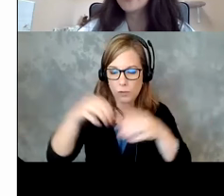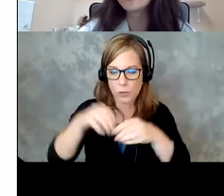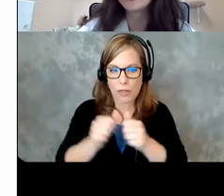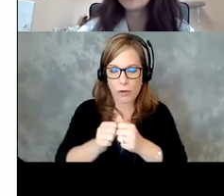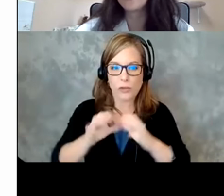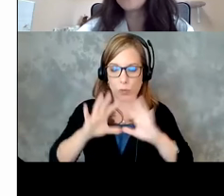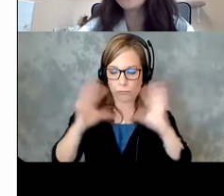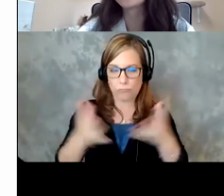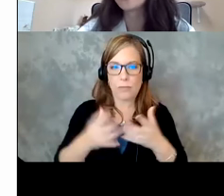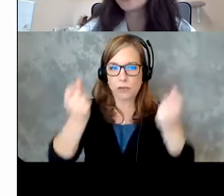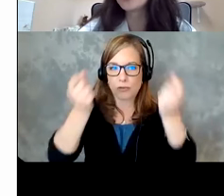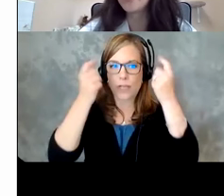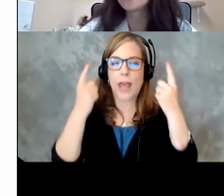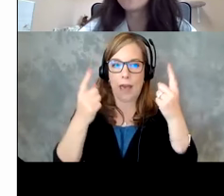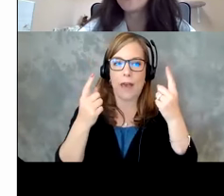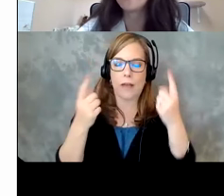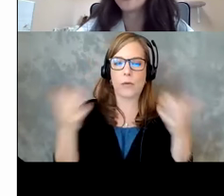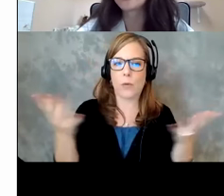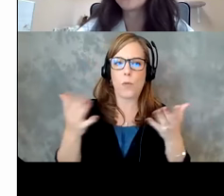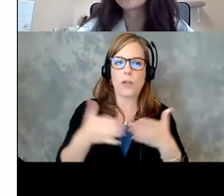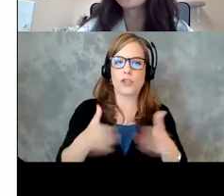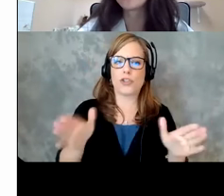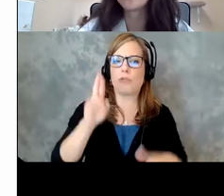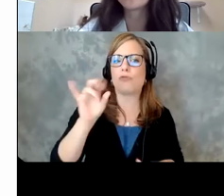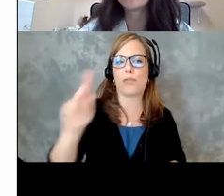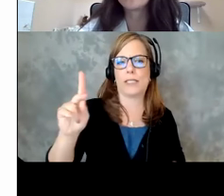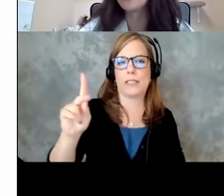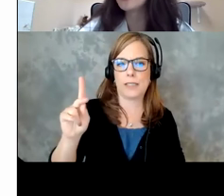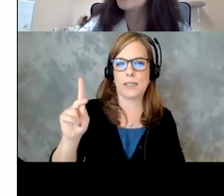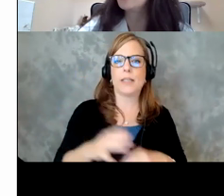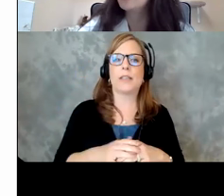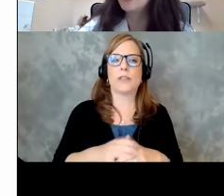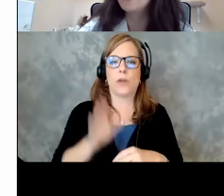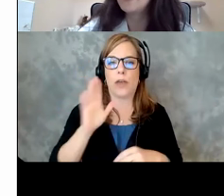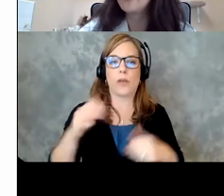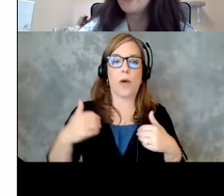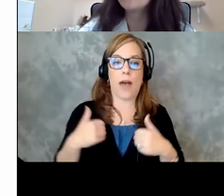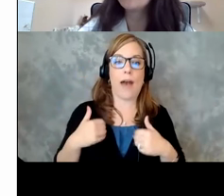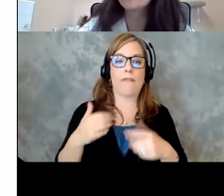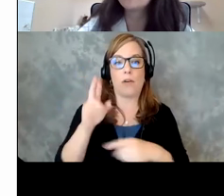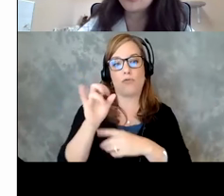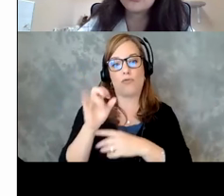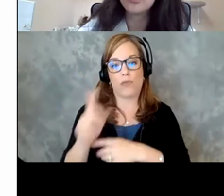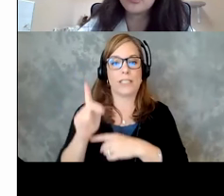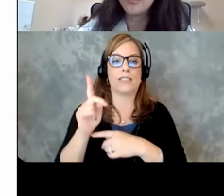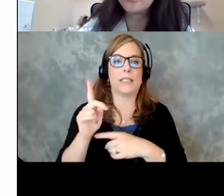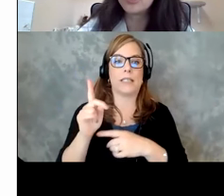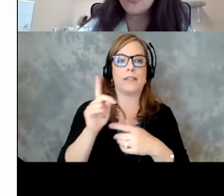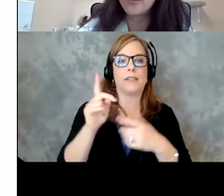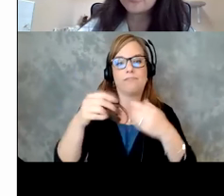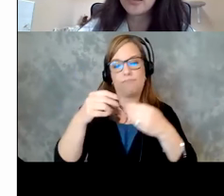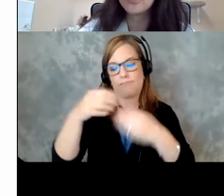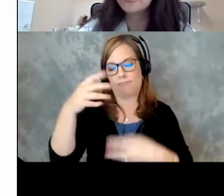understand the risk. And so that the department expects each plan to have a population risk stratification approach. And we're really looking to